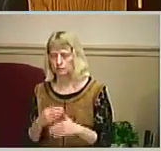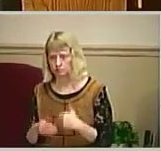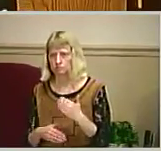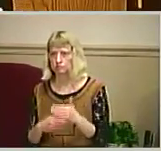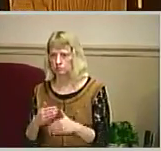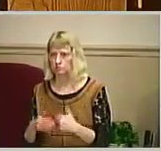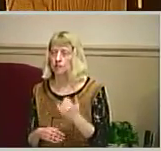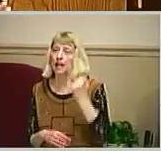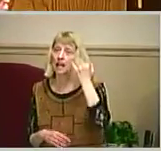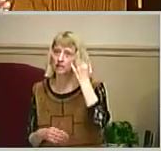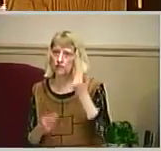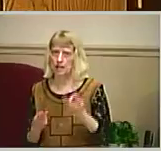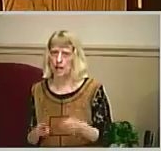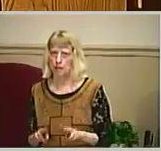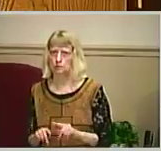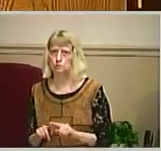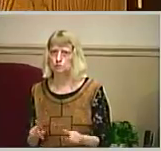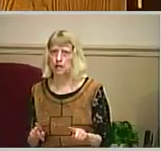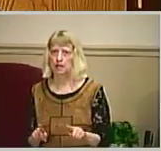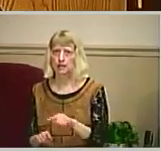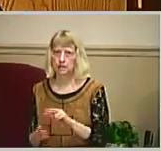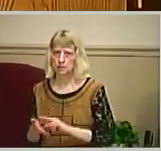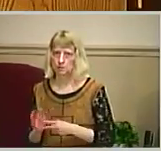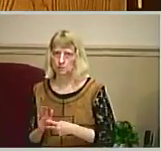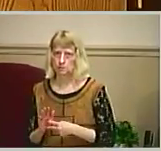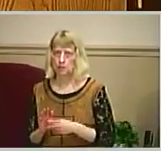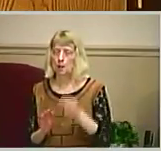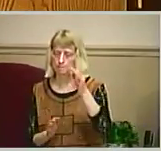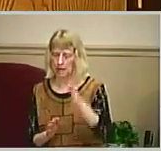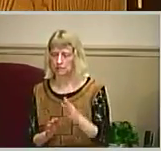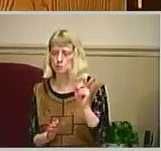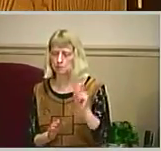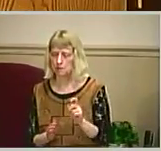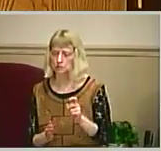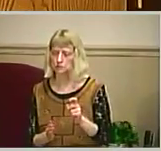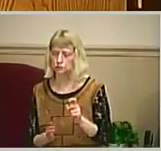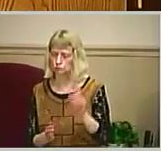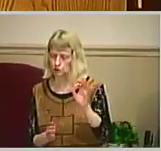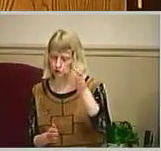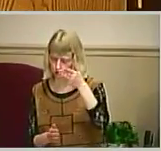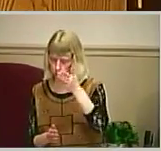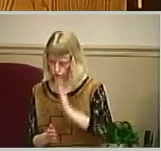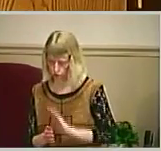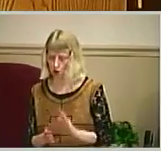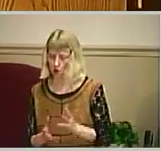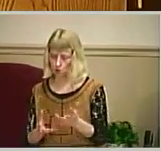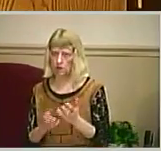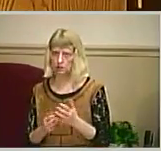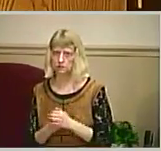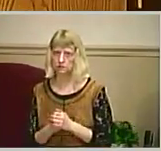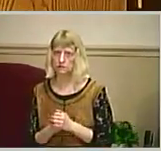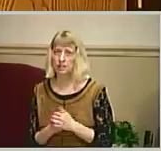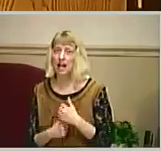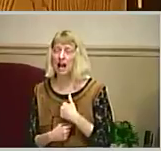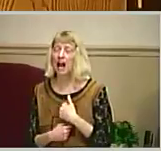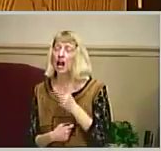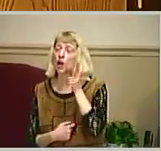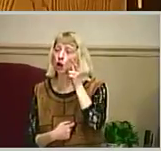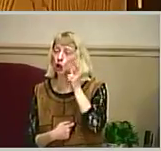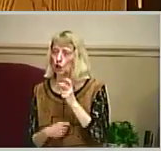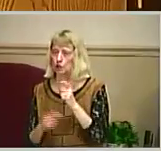ever does it. But what he said, you preachers need to preach what God puts in your mind. I heard him say that.